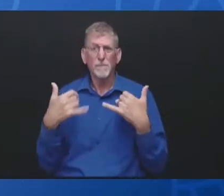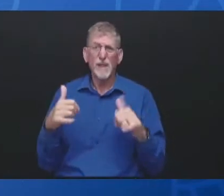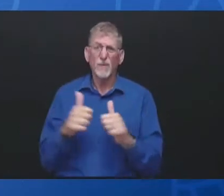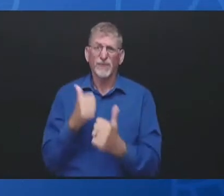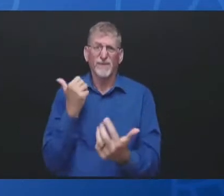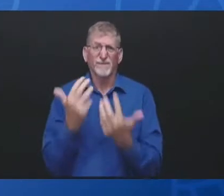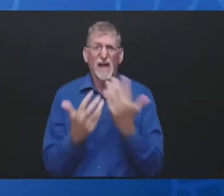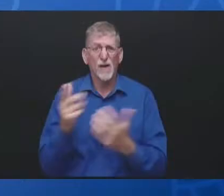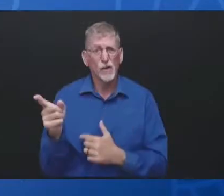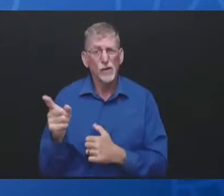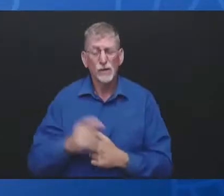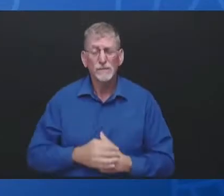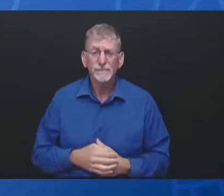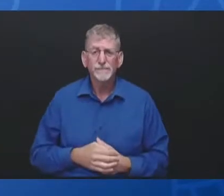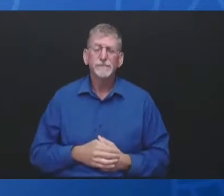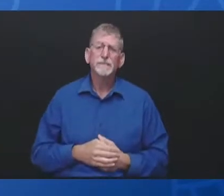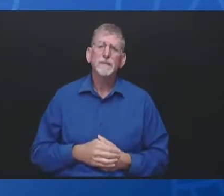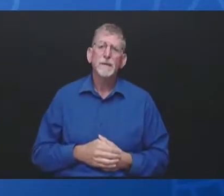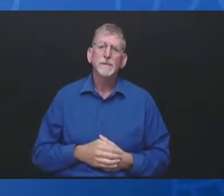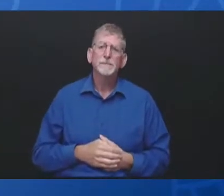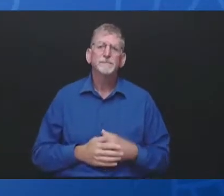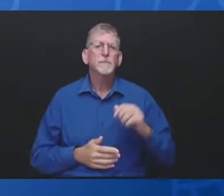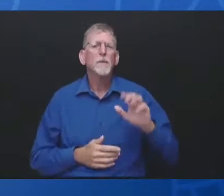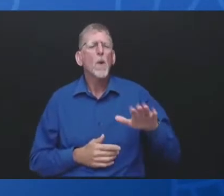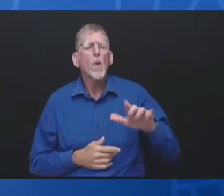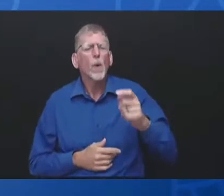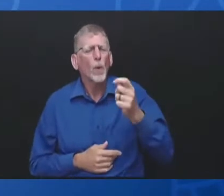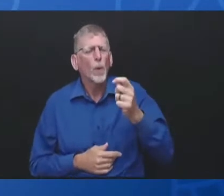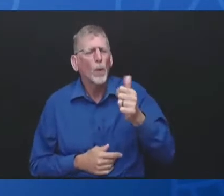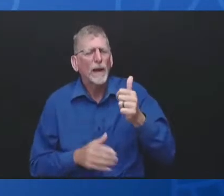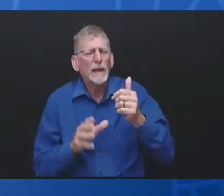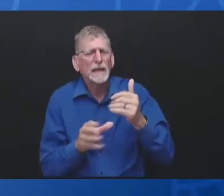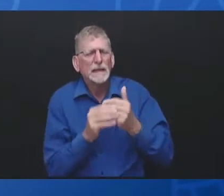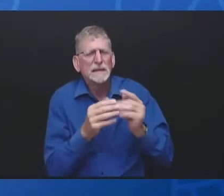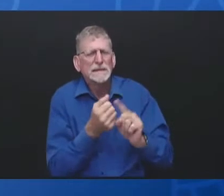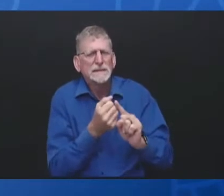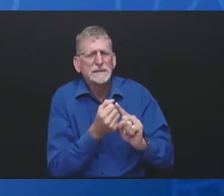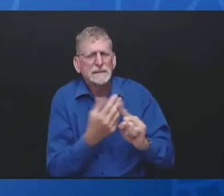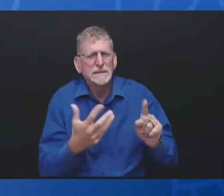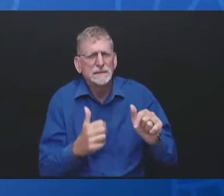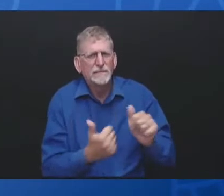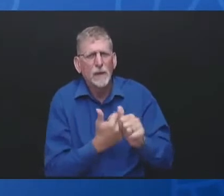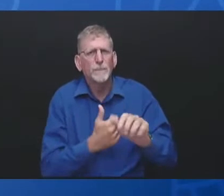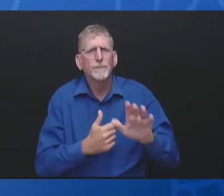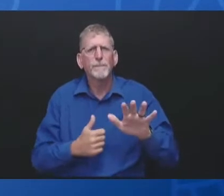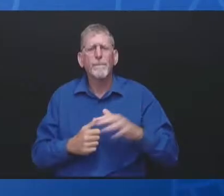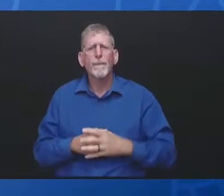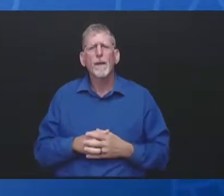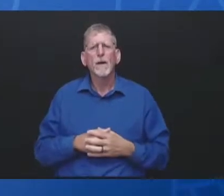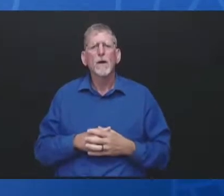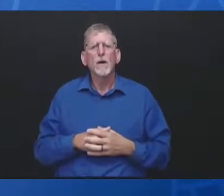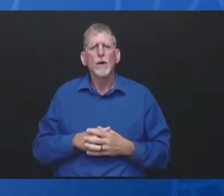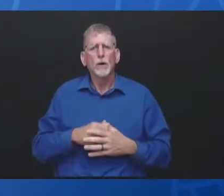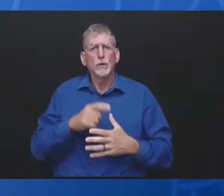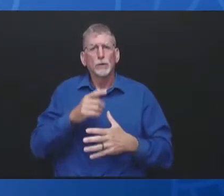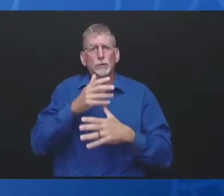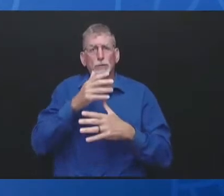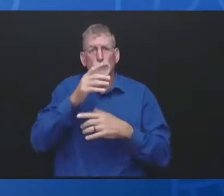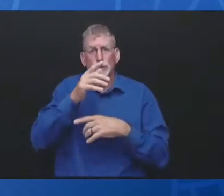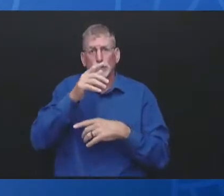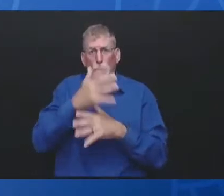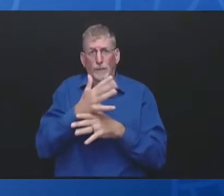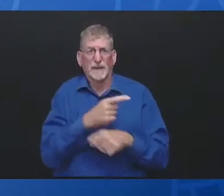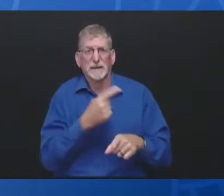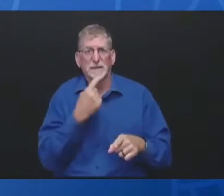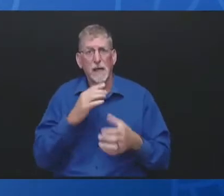Sorry, Yes. one quick follow-up, Tammy. The Germans say the U.S. has lifted all of its restrictions on the use of long-range weapons. Can you confirm that, and when was that I'm not decision going